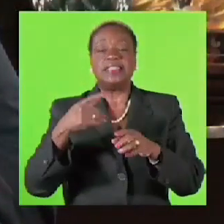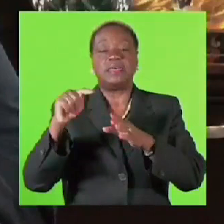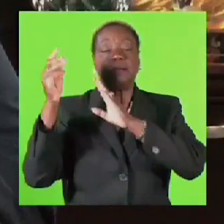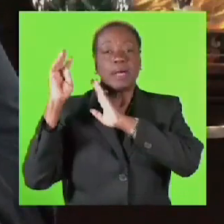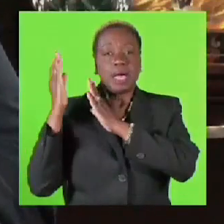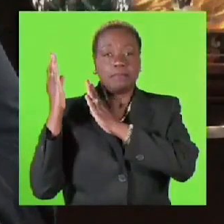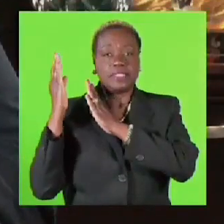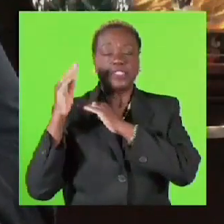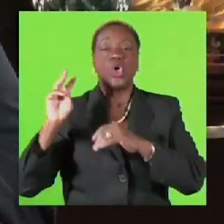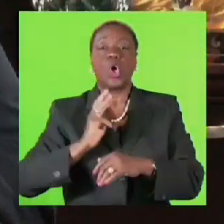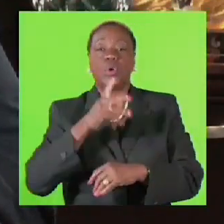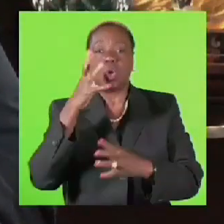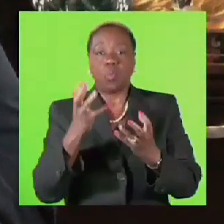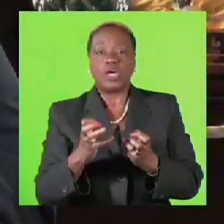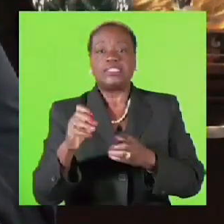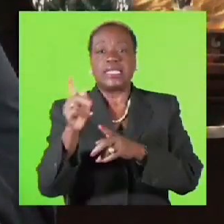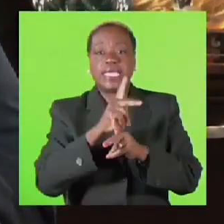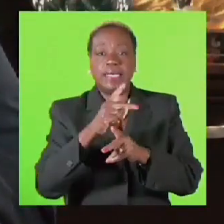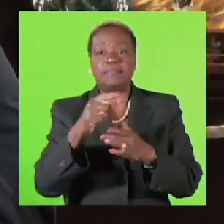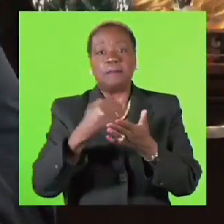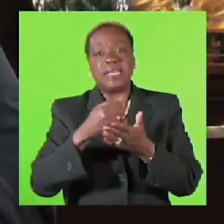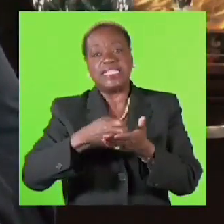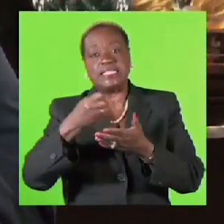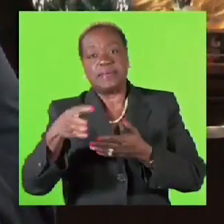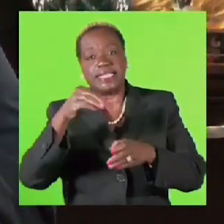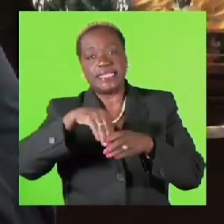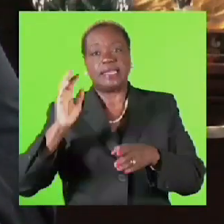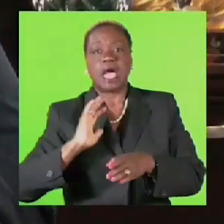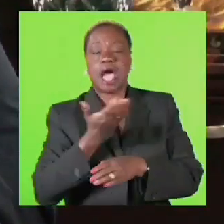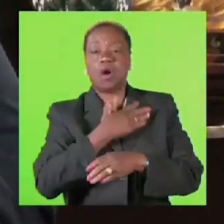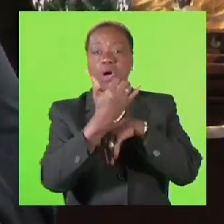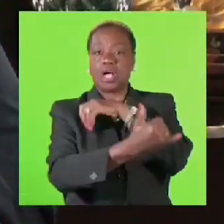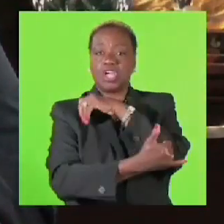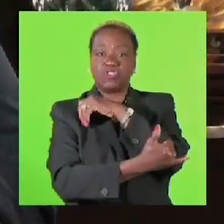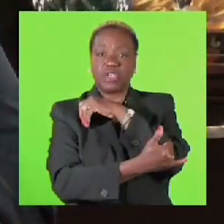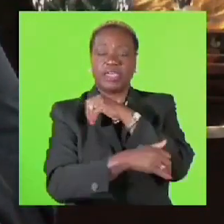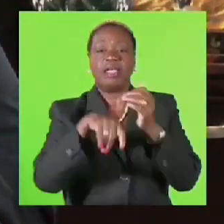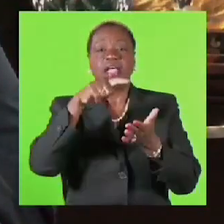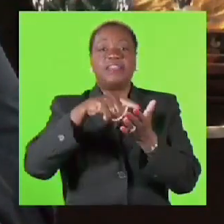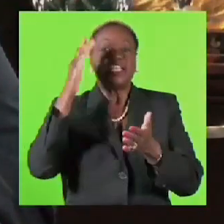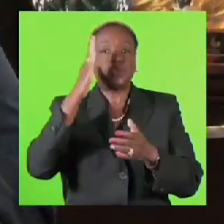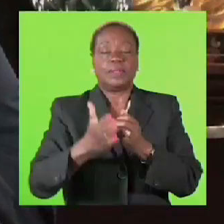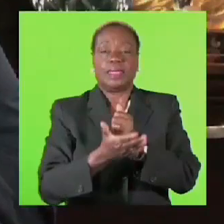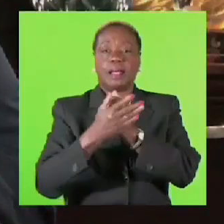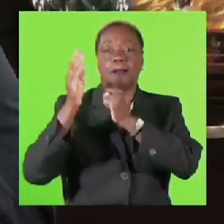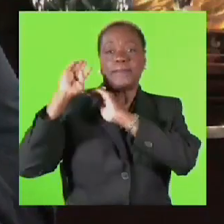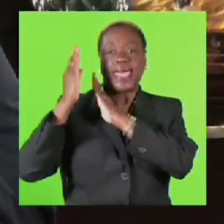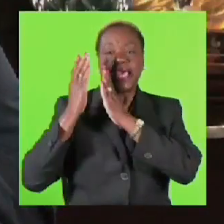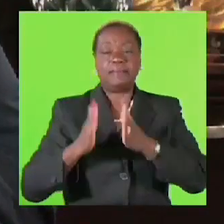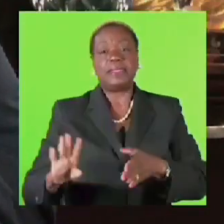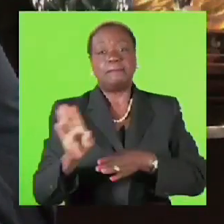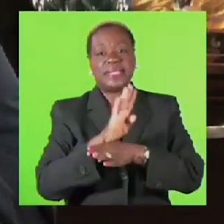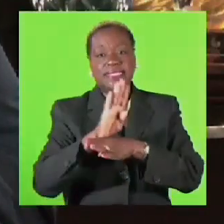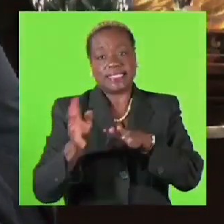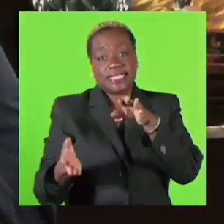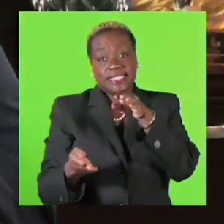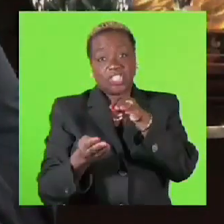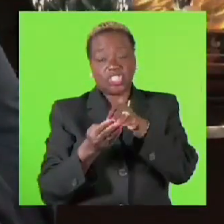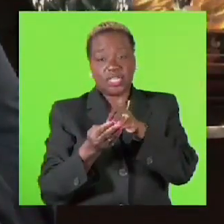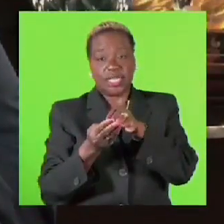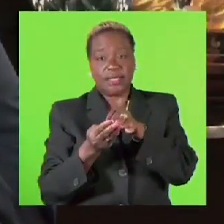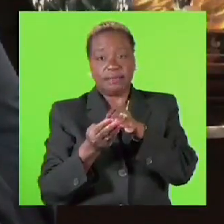keep the money spent on this program in our country. This will help Bahamian businesses.